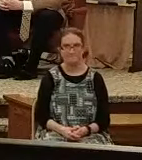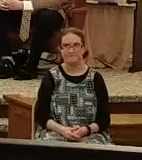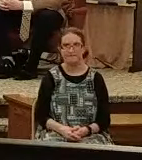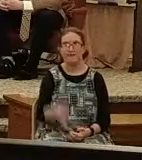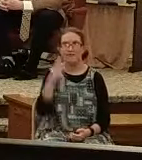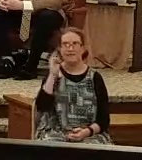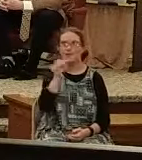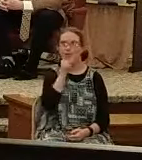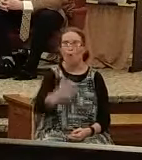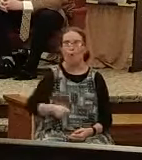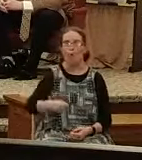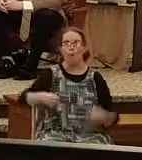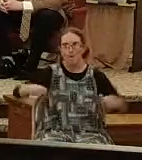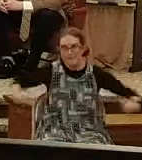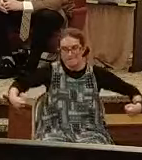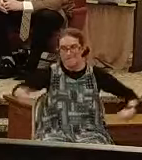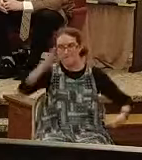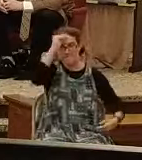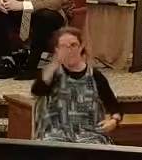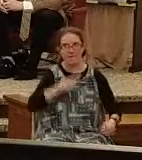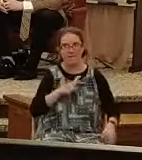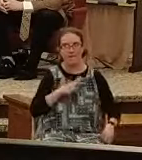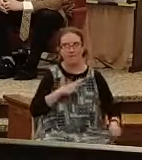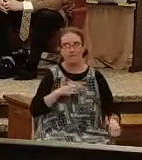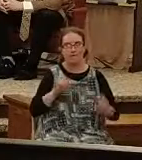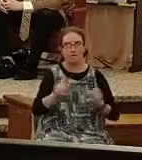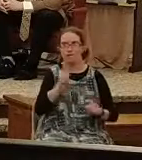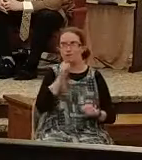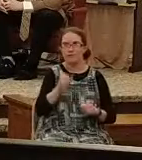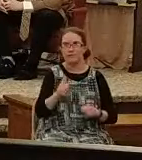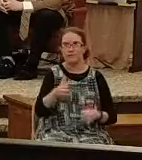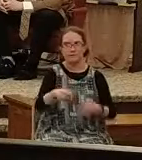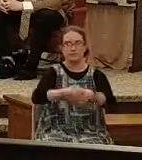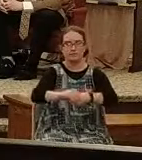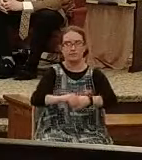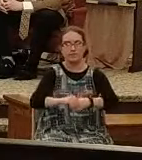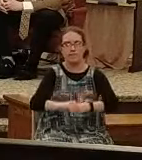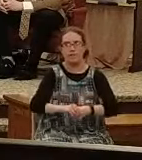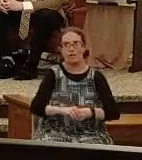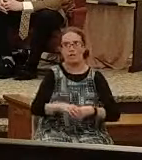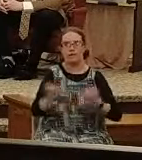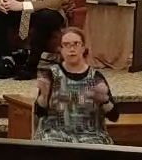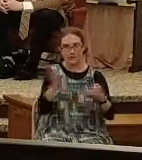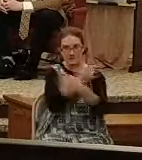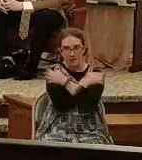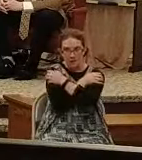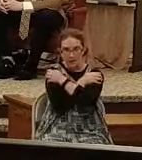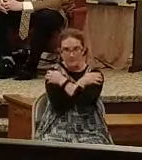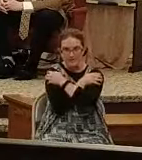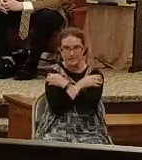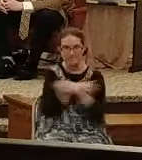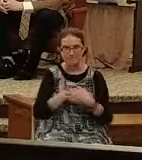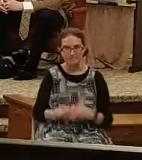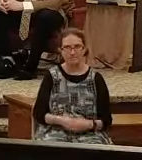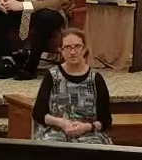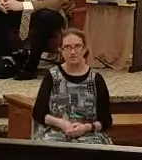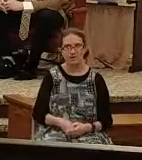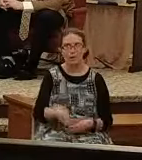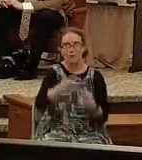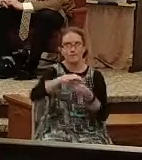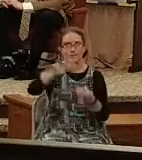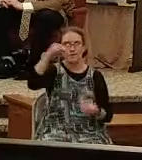I've seen old tough guys that, man, you couldn't have got hardly a handshake out of them, much less a hug. Amen. But when